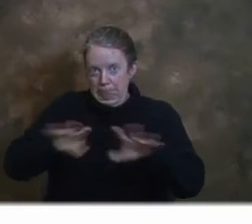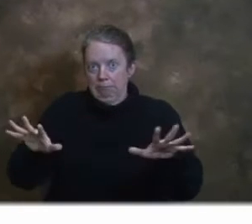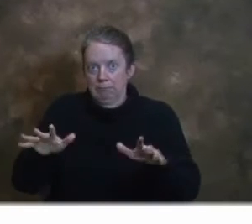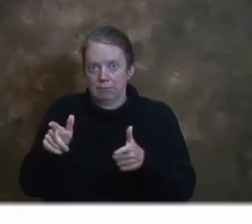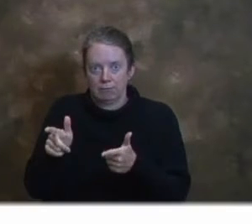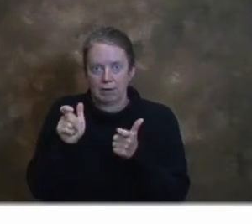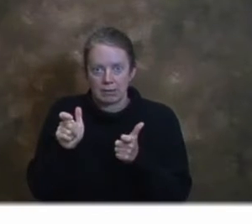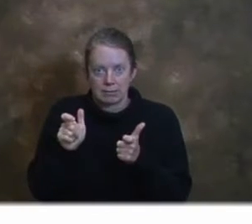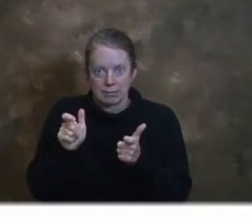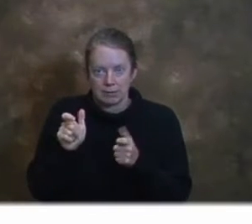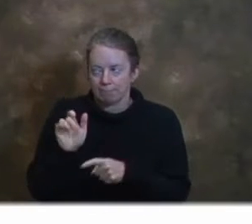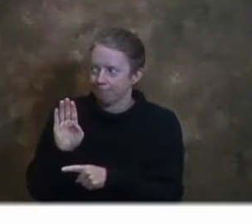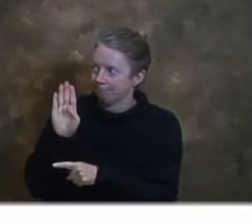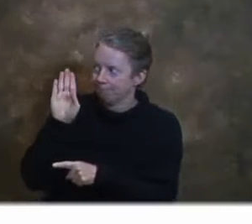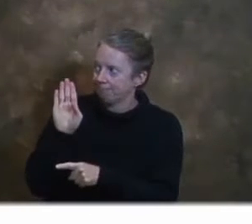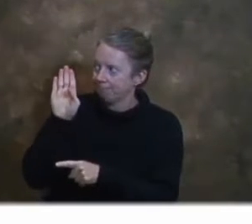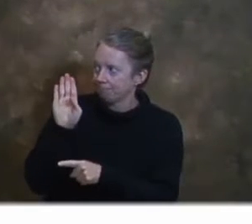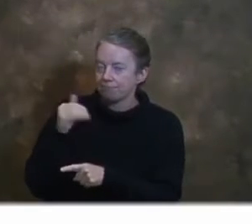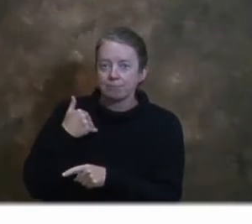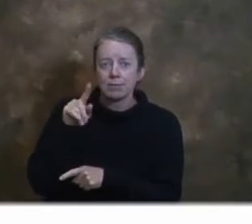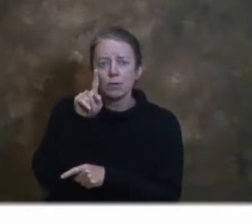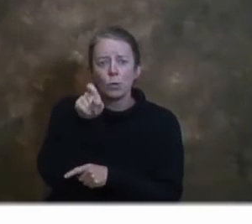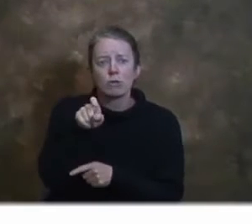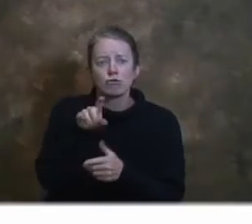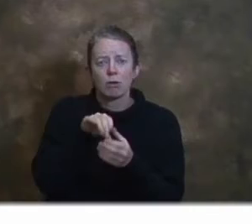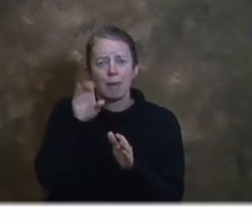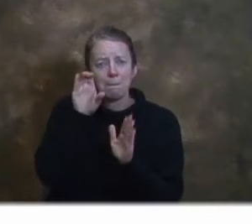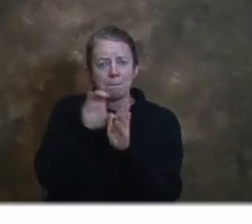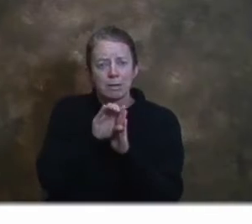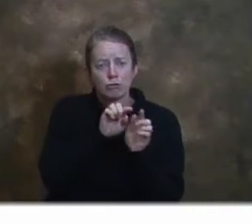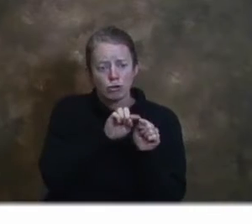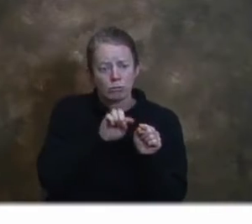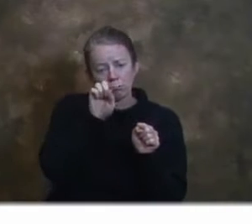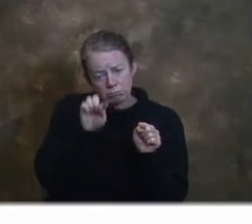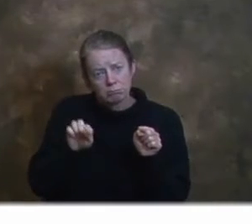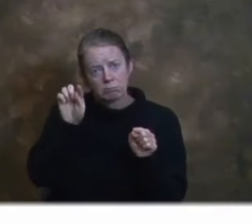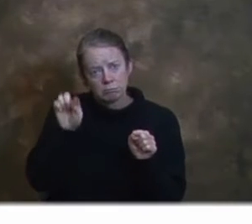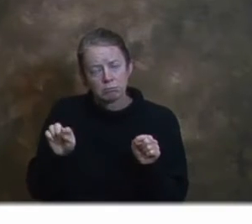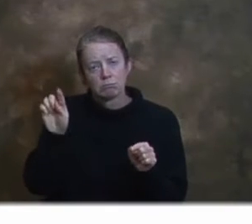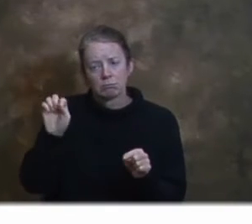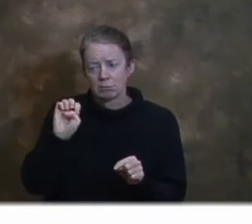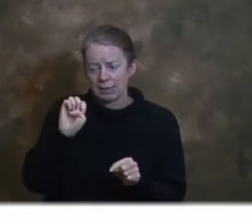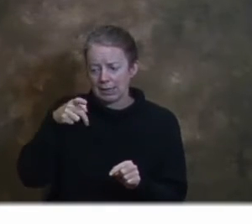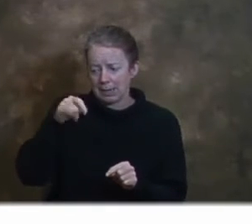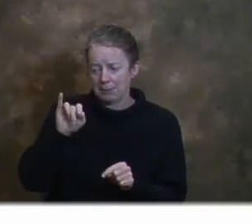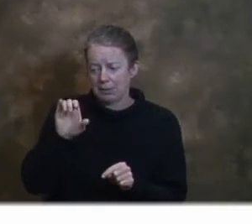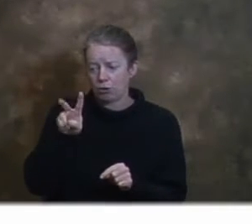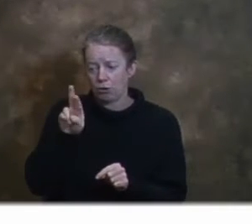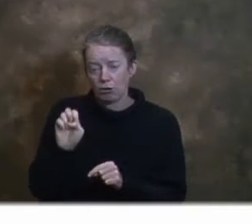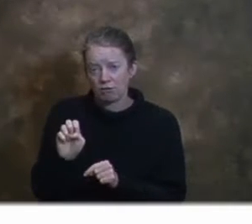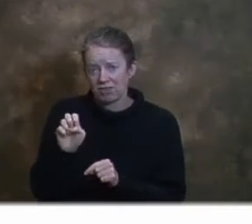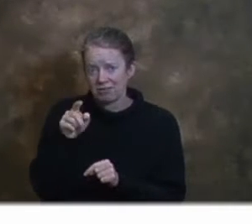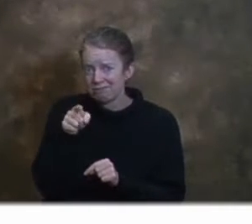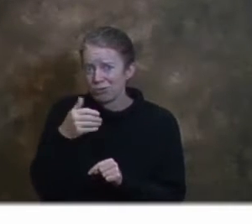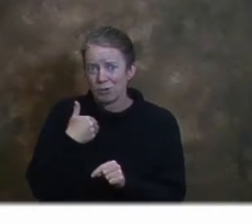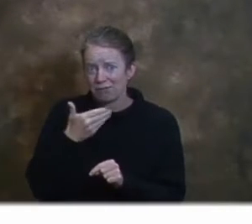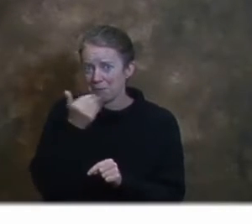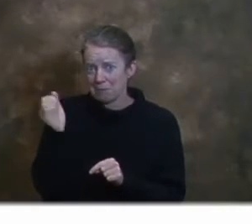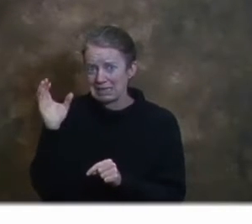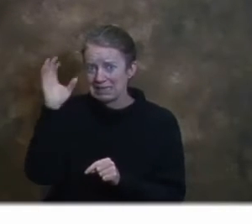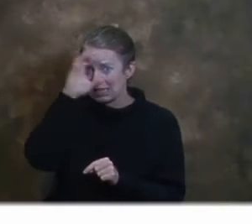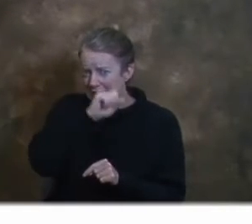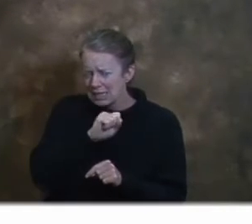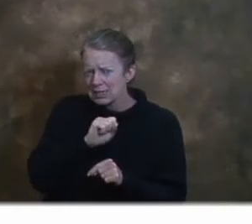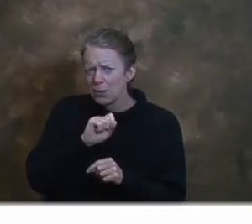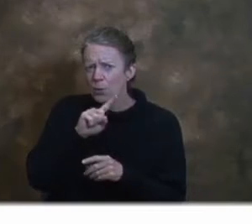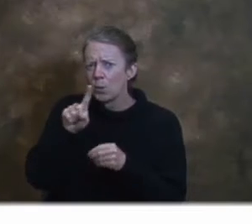Stacie, a quick question. Based on that Epi Curve, can you tell or have a best guess on the approximate start